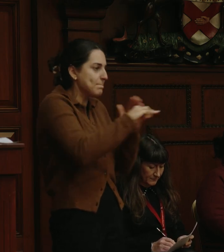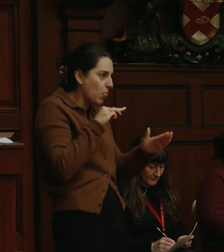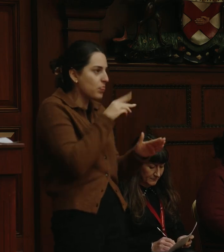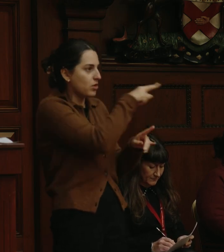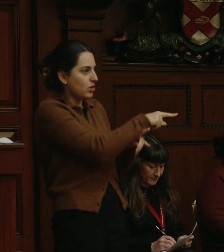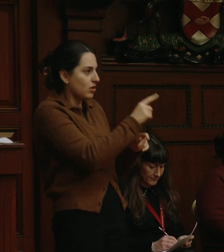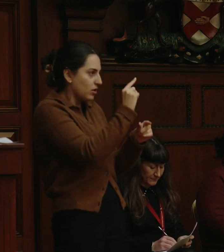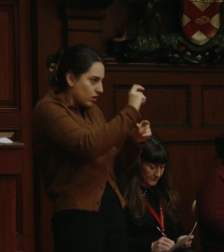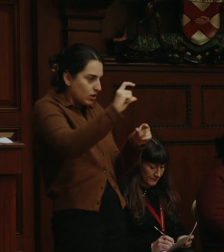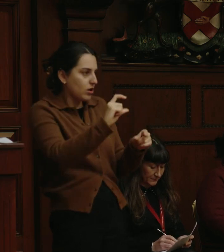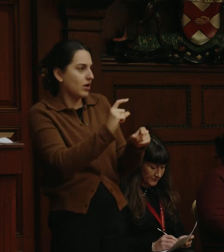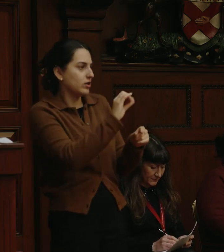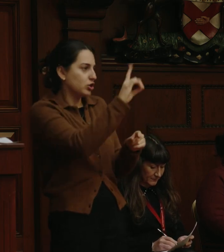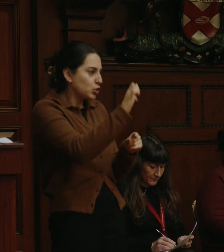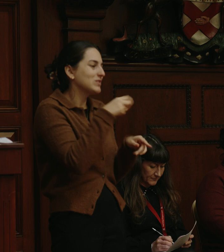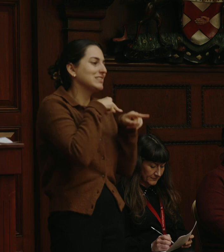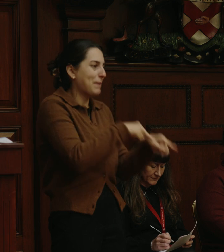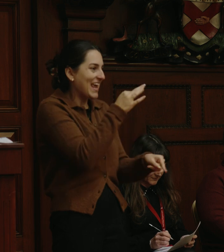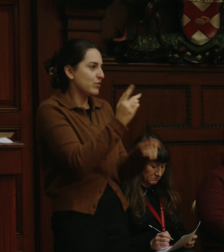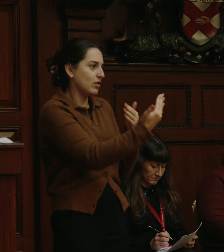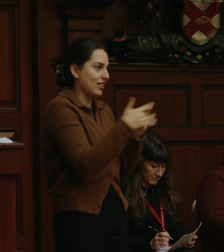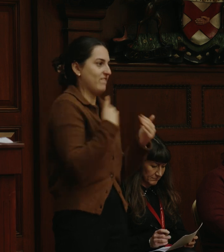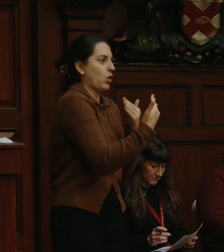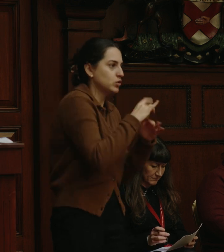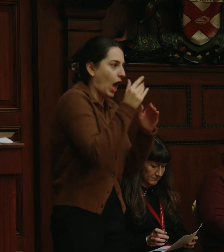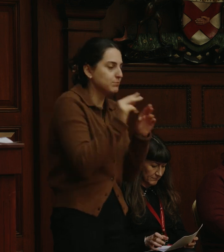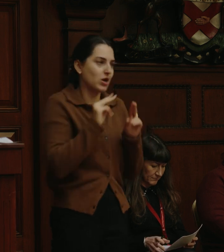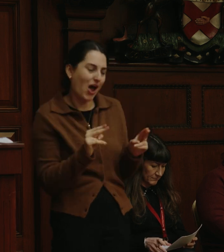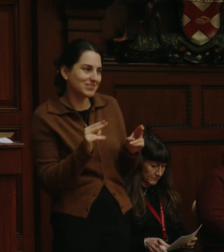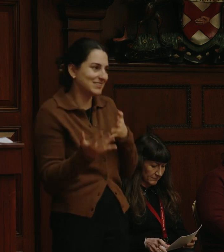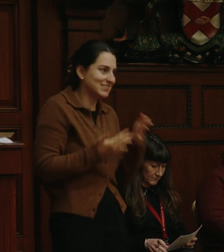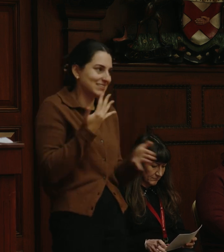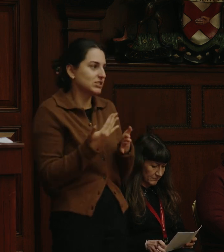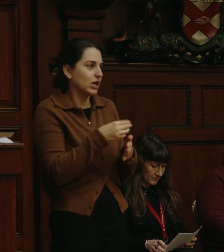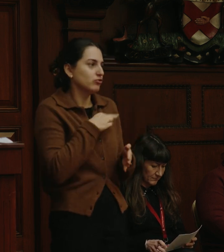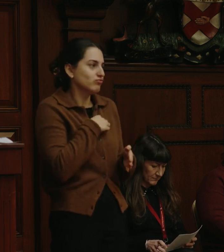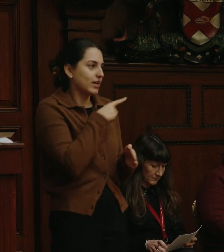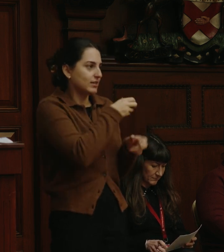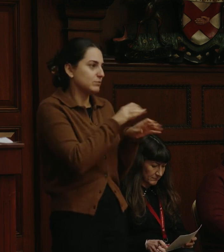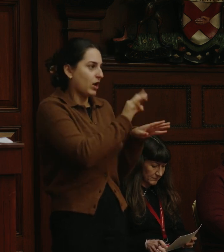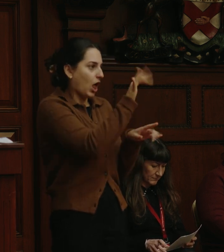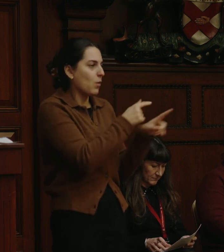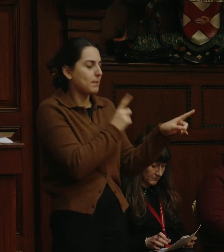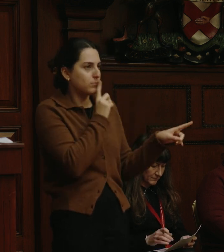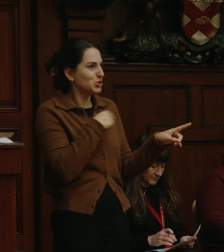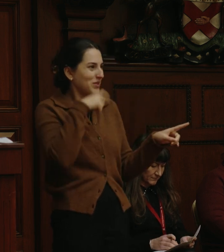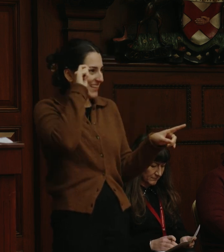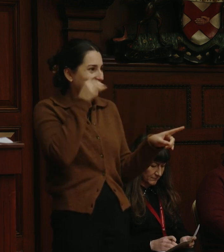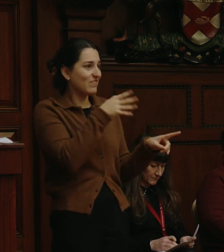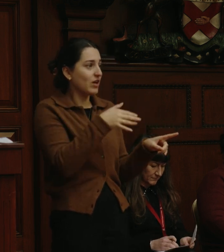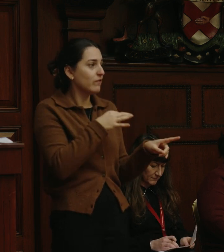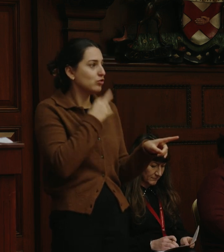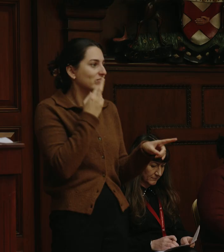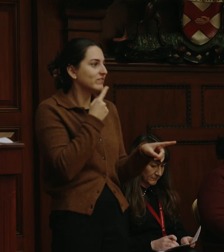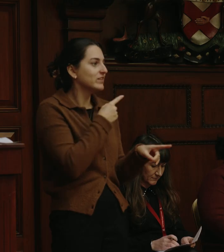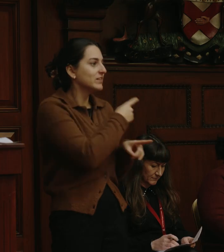prepared sterilely. So often it comes down to practicalities. So I think that's really more so where it is. And I don't think, unless you have a reason to have